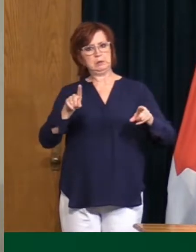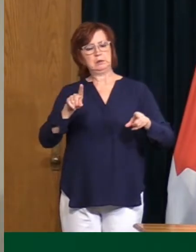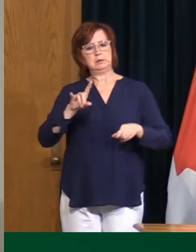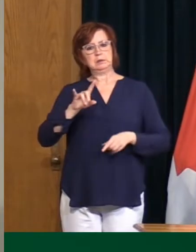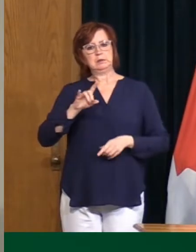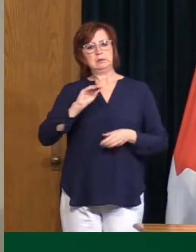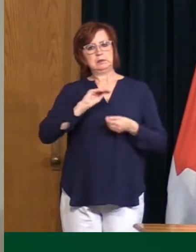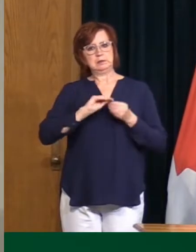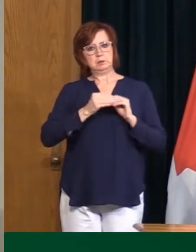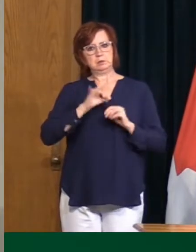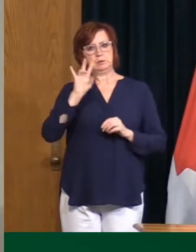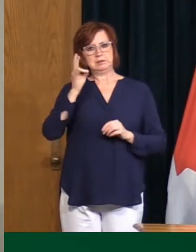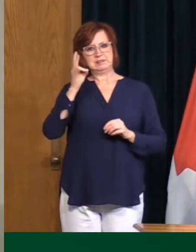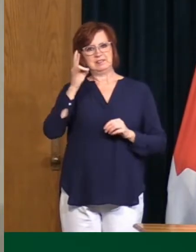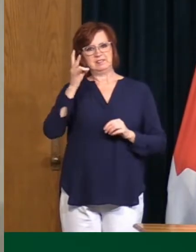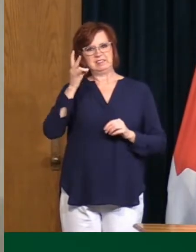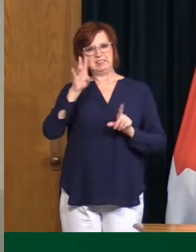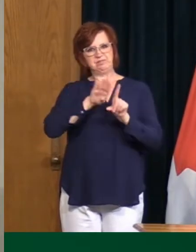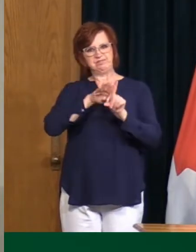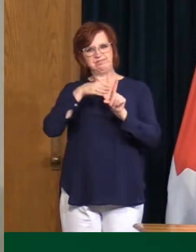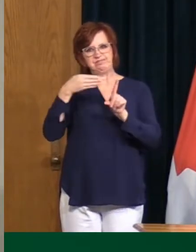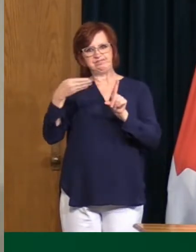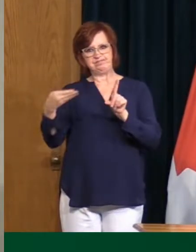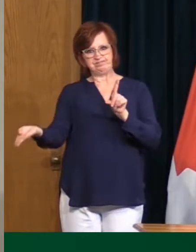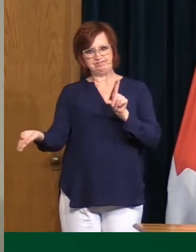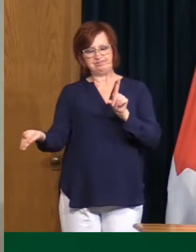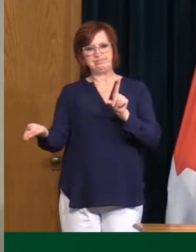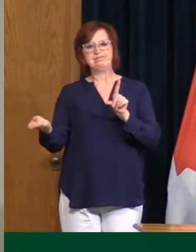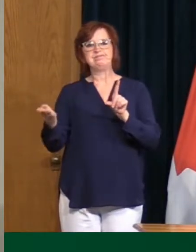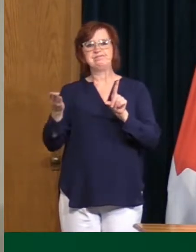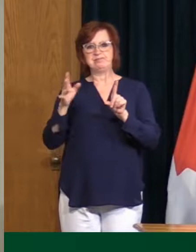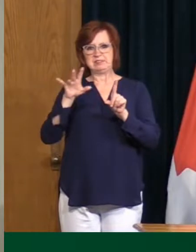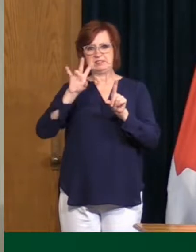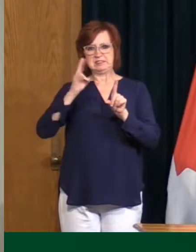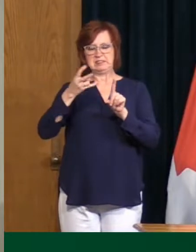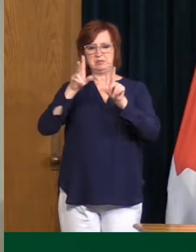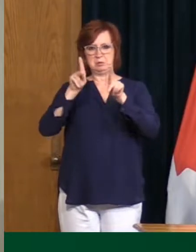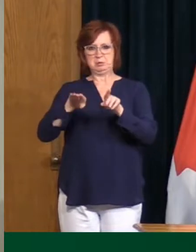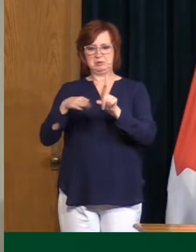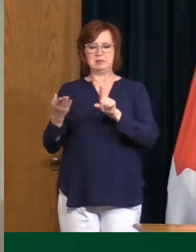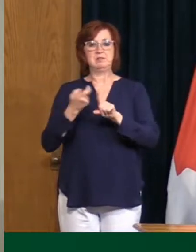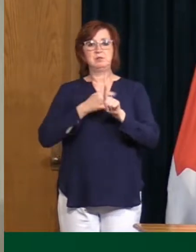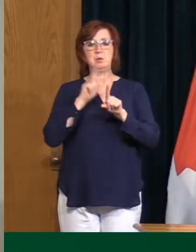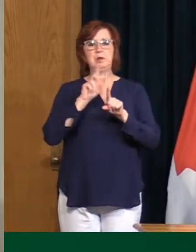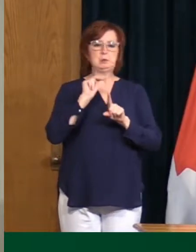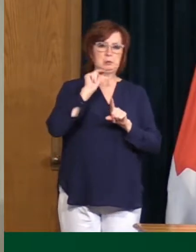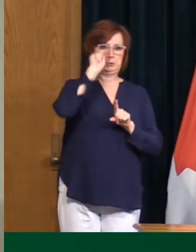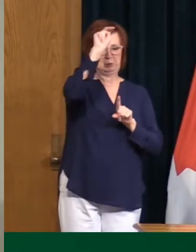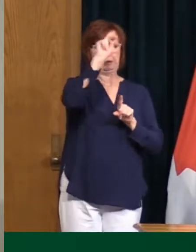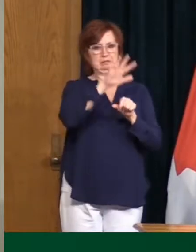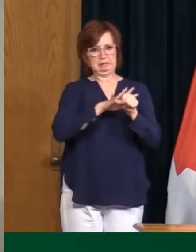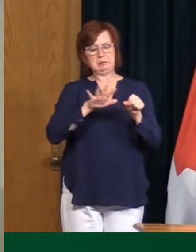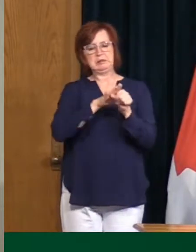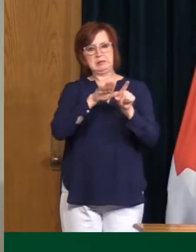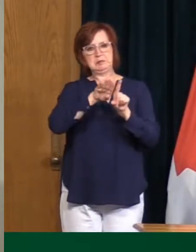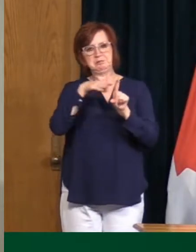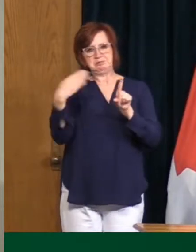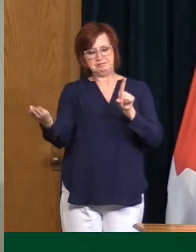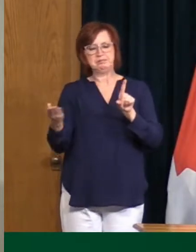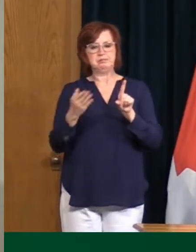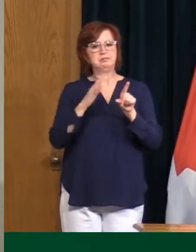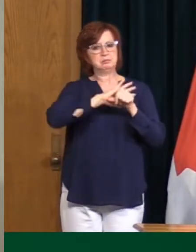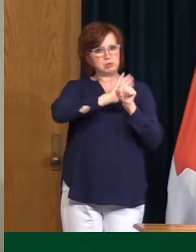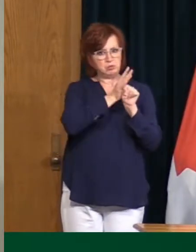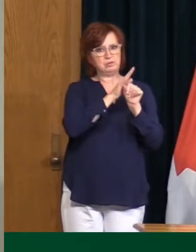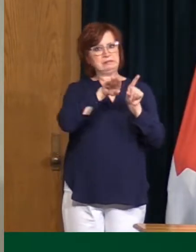in the province, a resident in Saskatchewan from the North region who tested positive for COVID-19 and